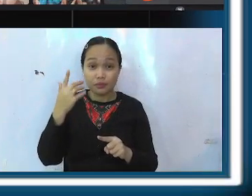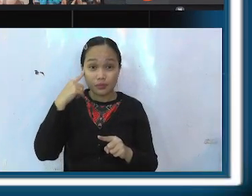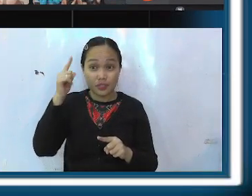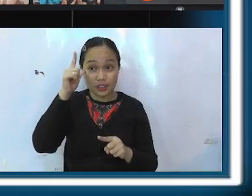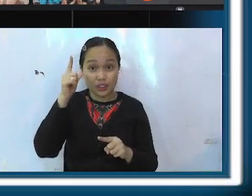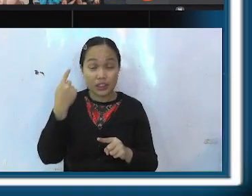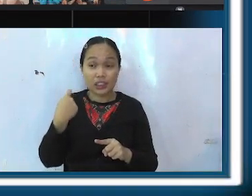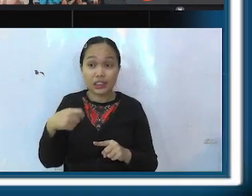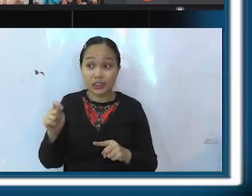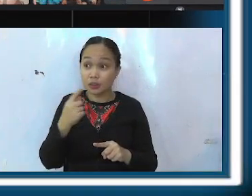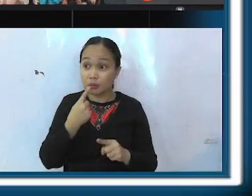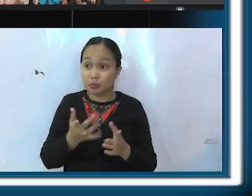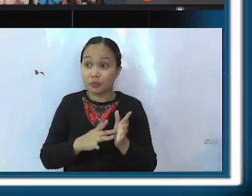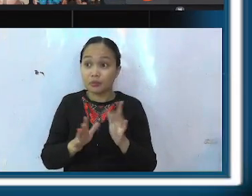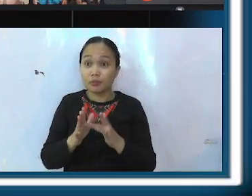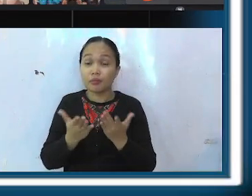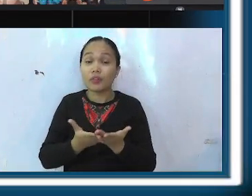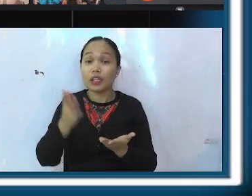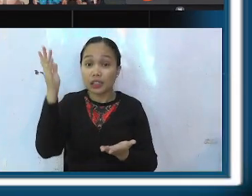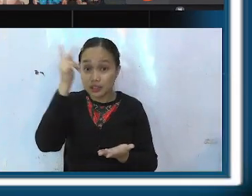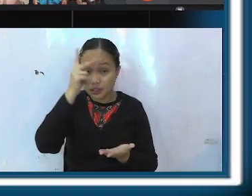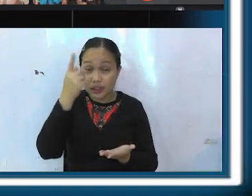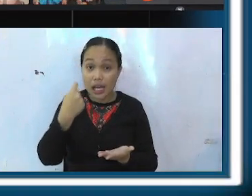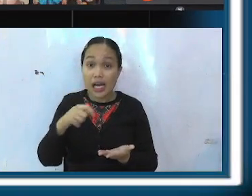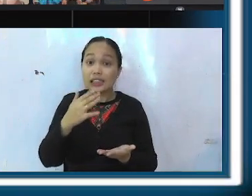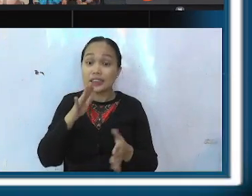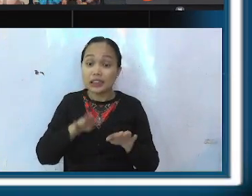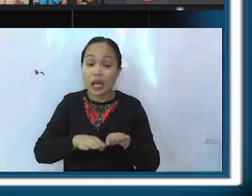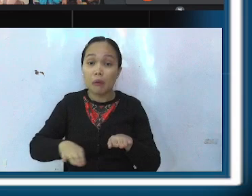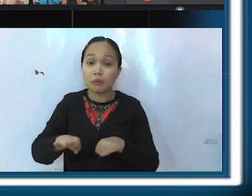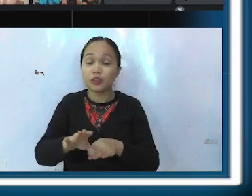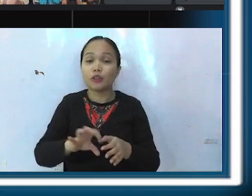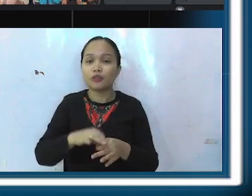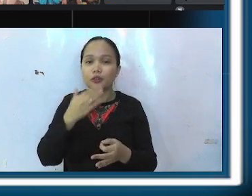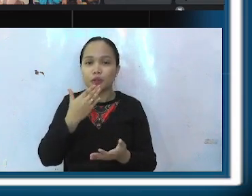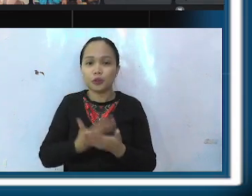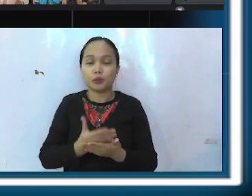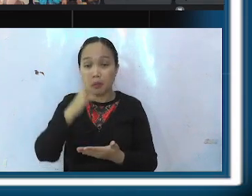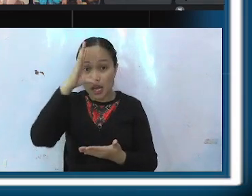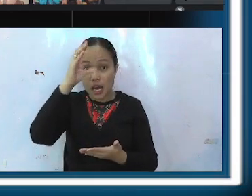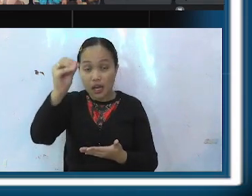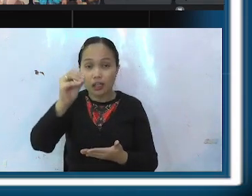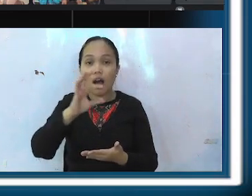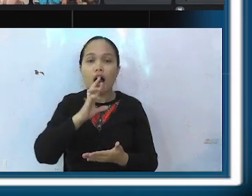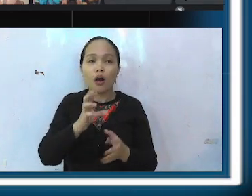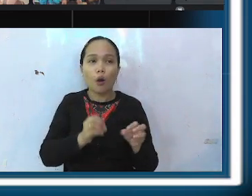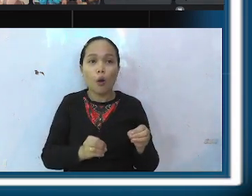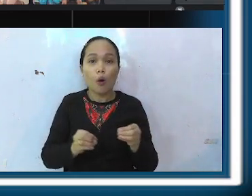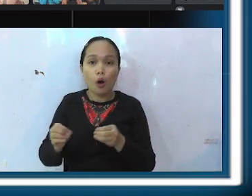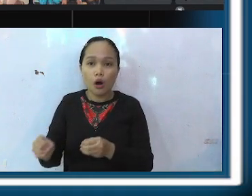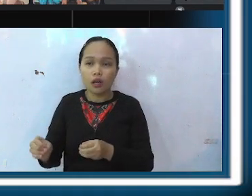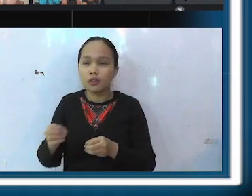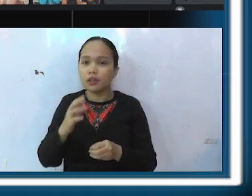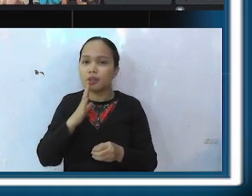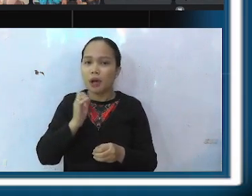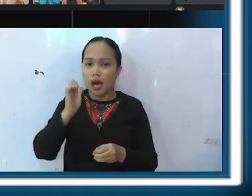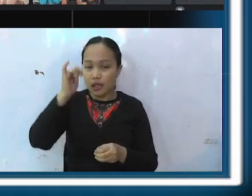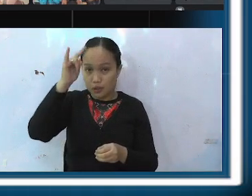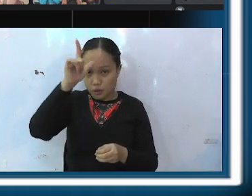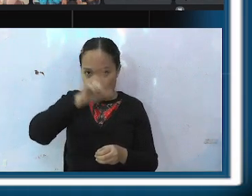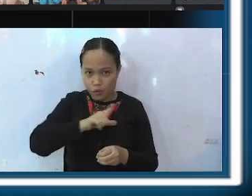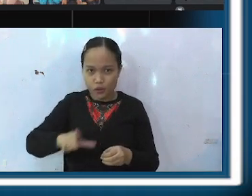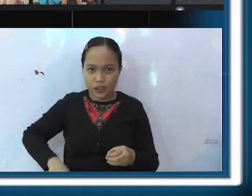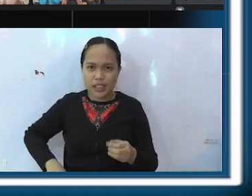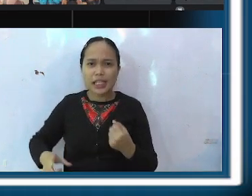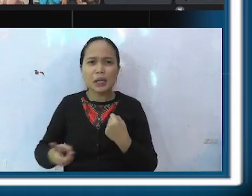he mentioned what the Bible says in the book of Psalms. The steps of a good man are ordered by the Lord. Mm. Keep tracking his